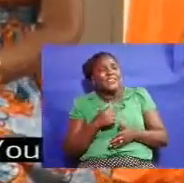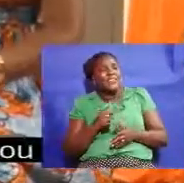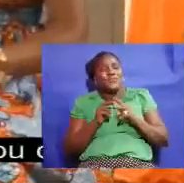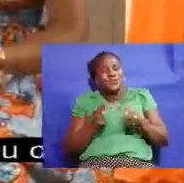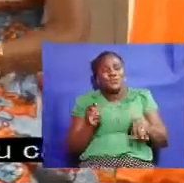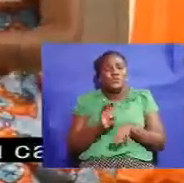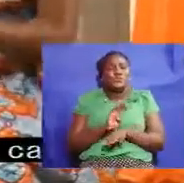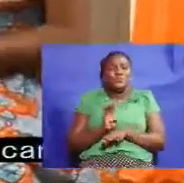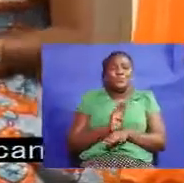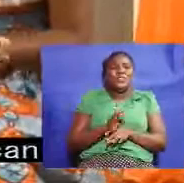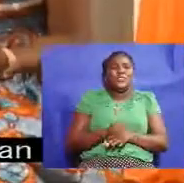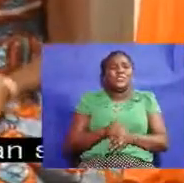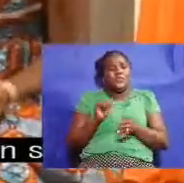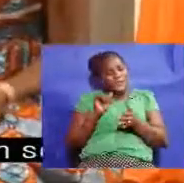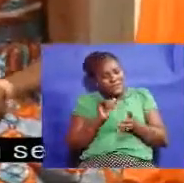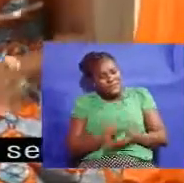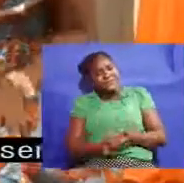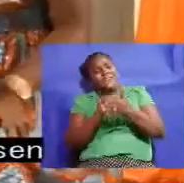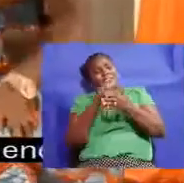doing everything?